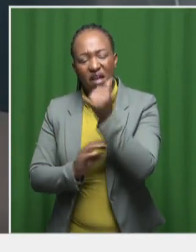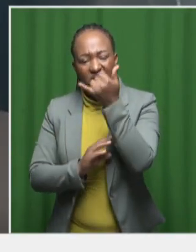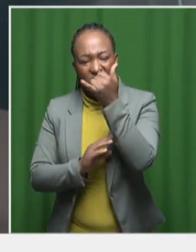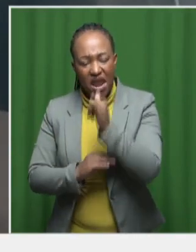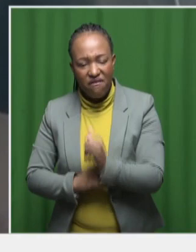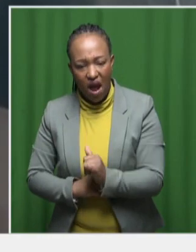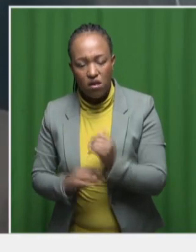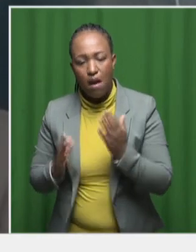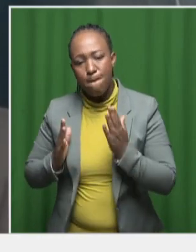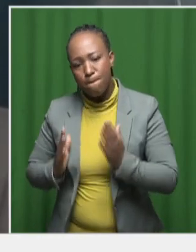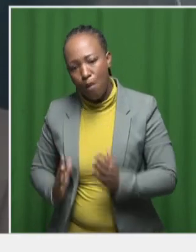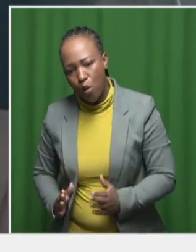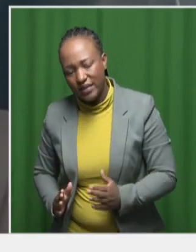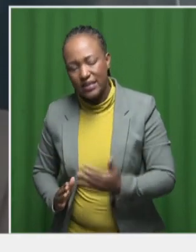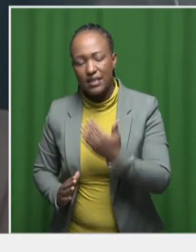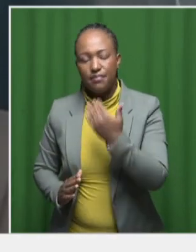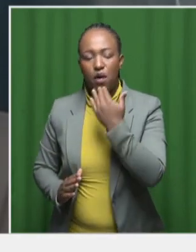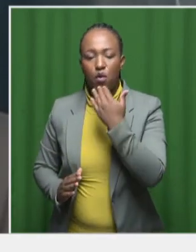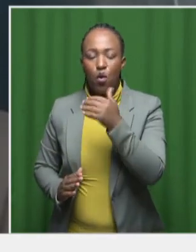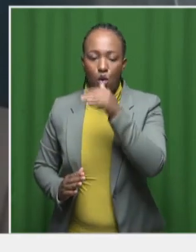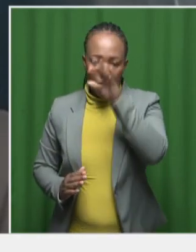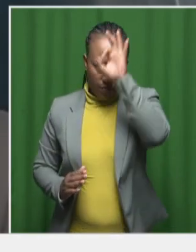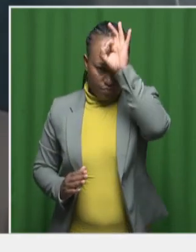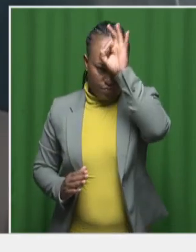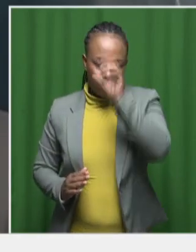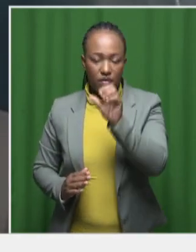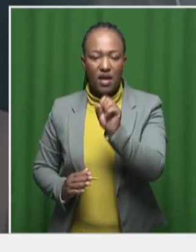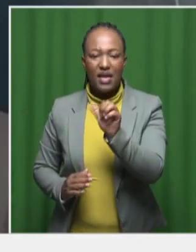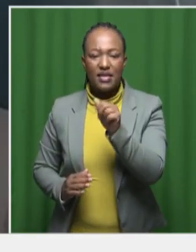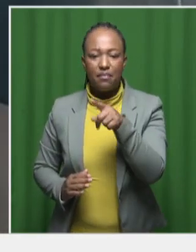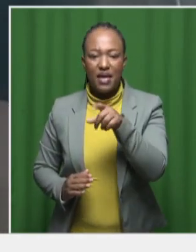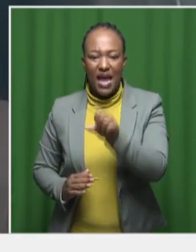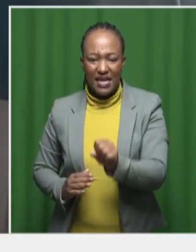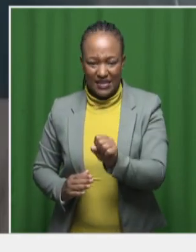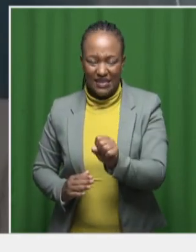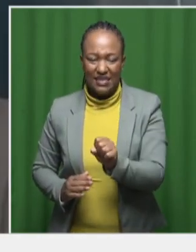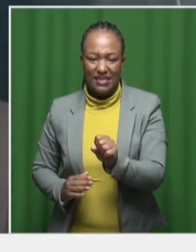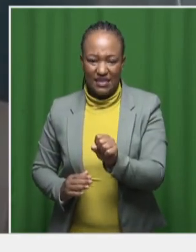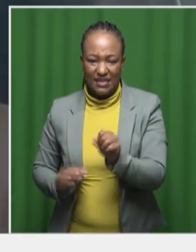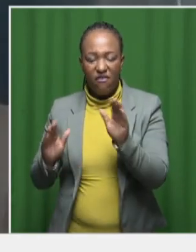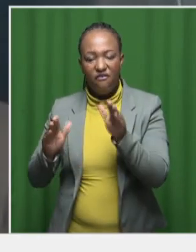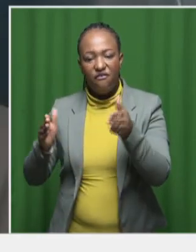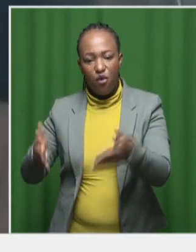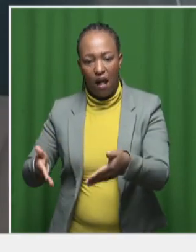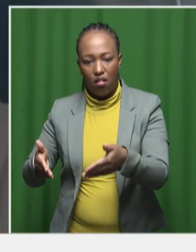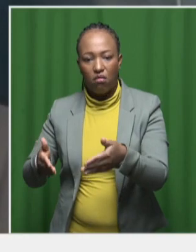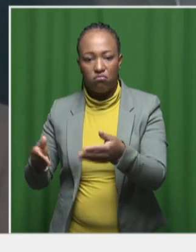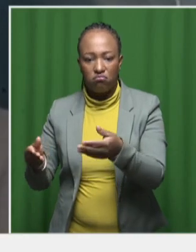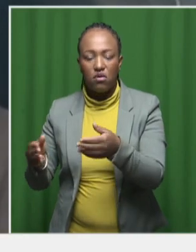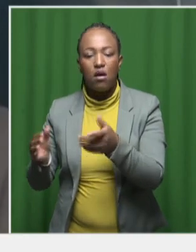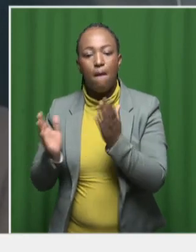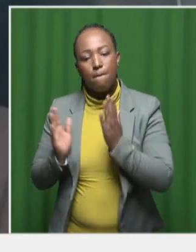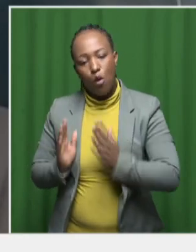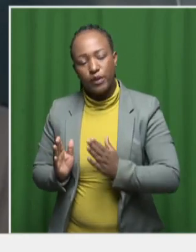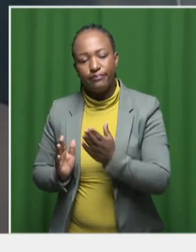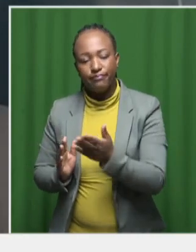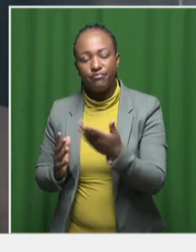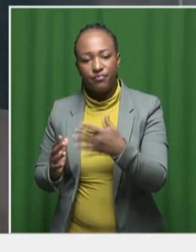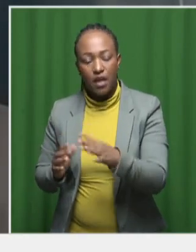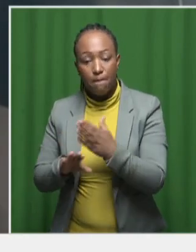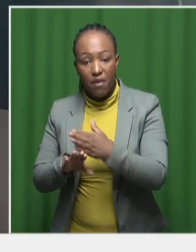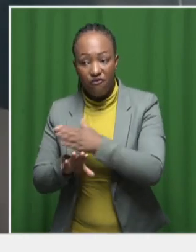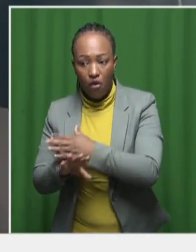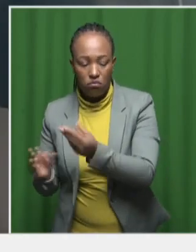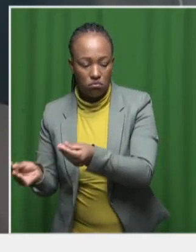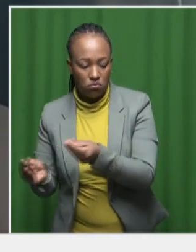were received by SABC mortuaries. So therefore, before we even submit such, we had to verify